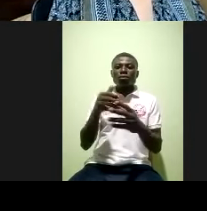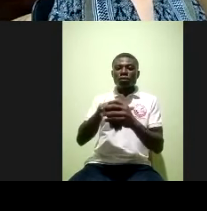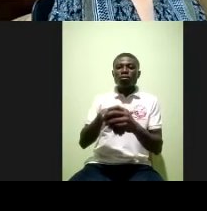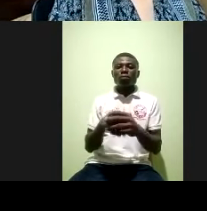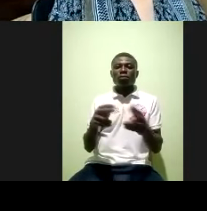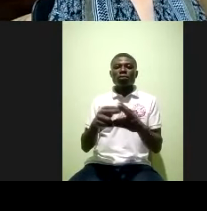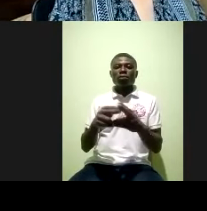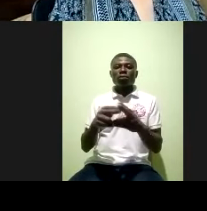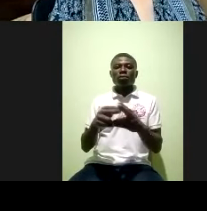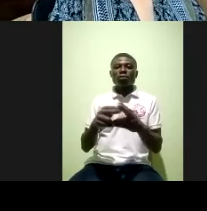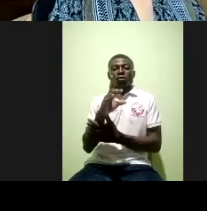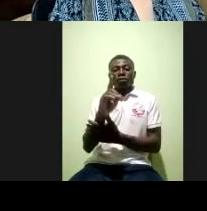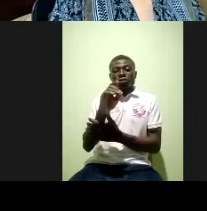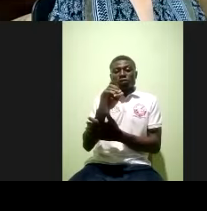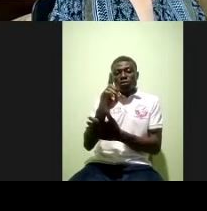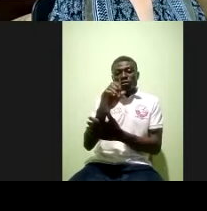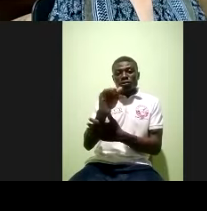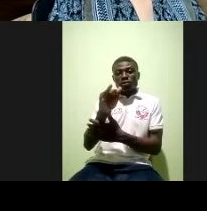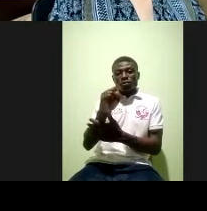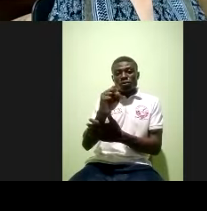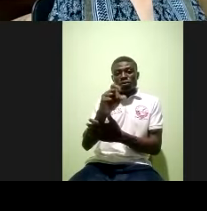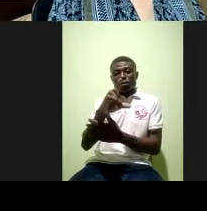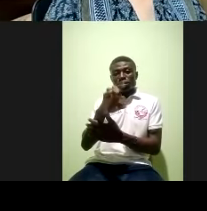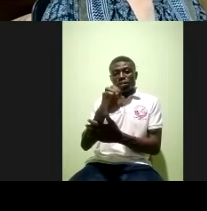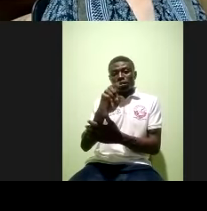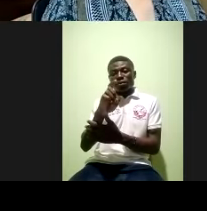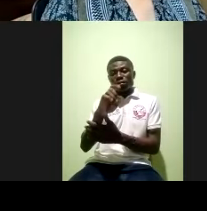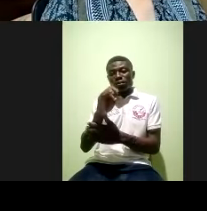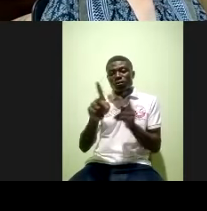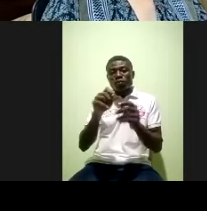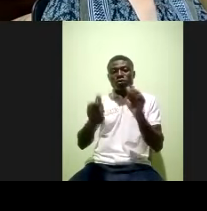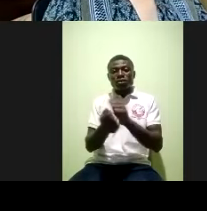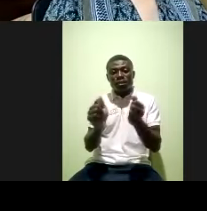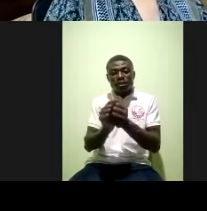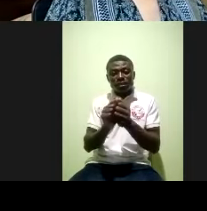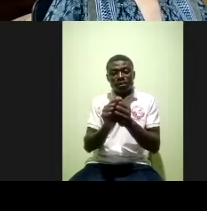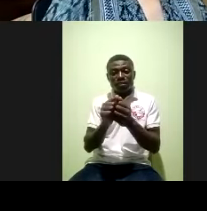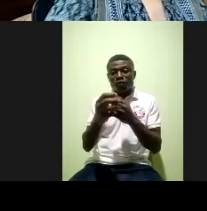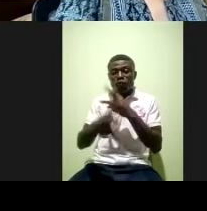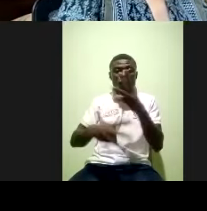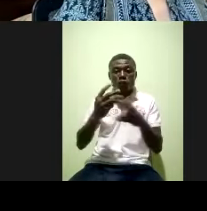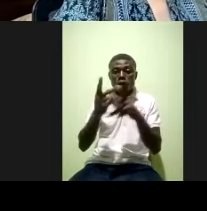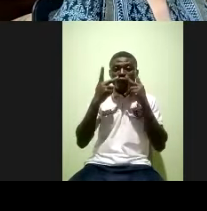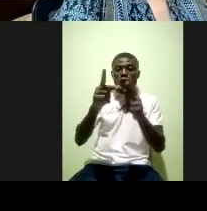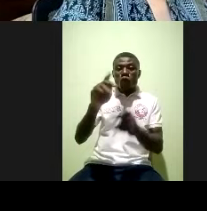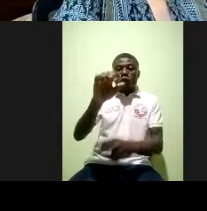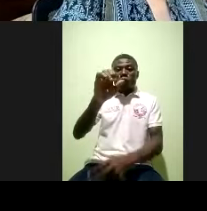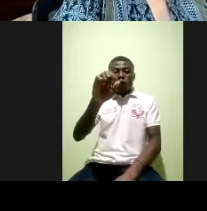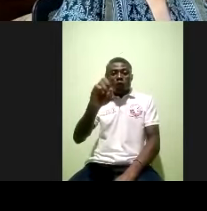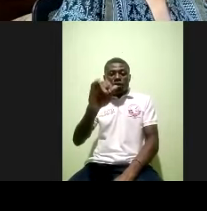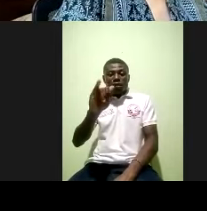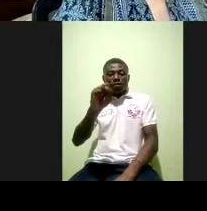Dyslexic people have changed the world. See dyslexia differently.